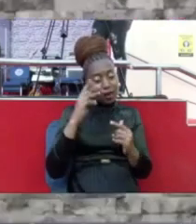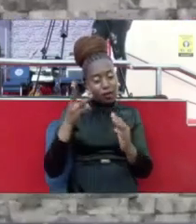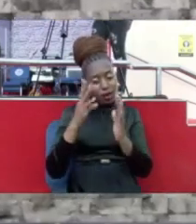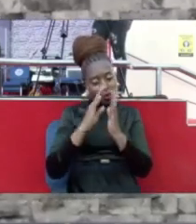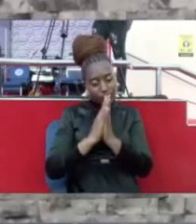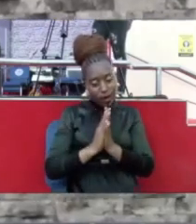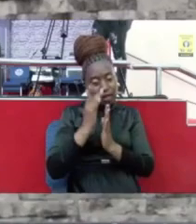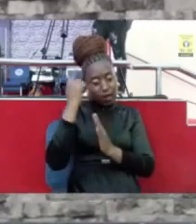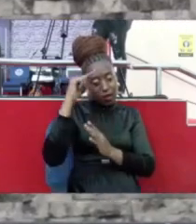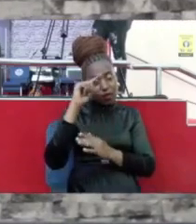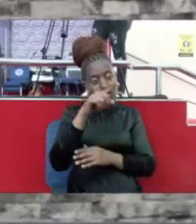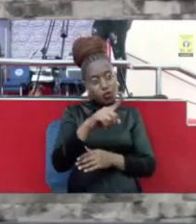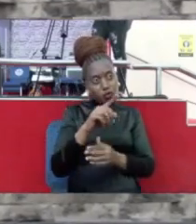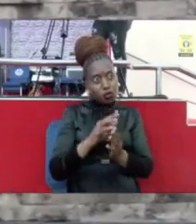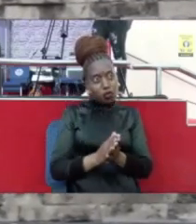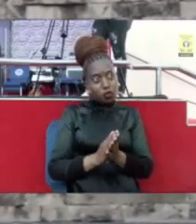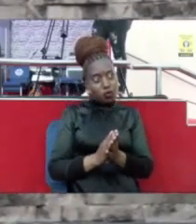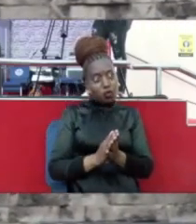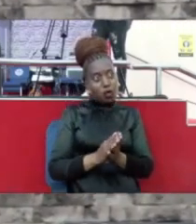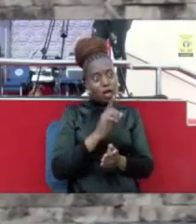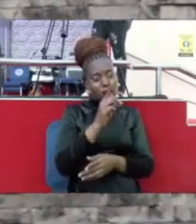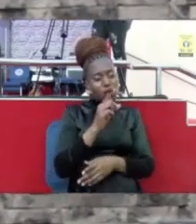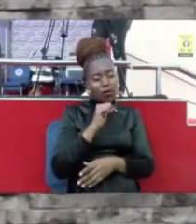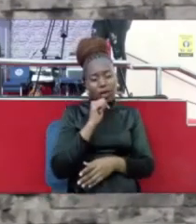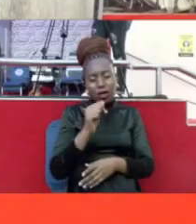that you will not be satisfied